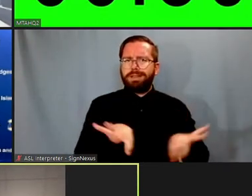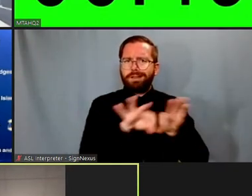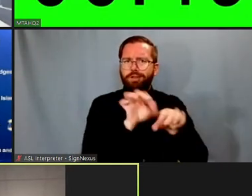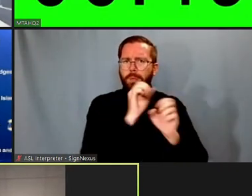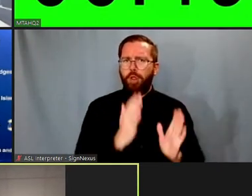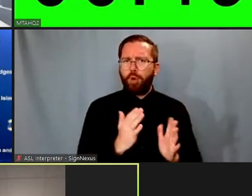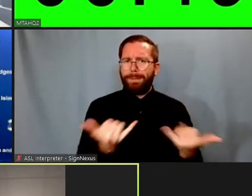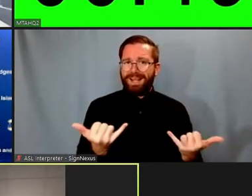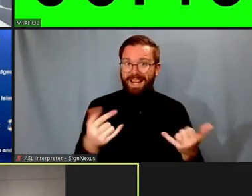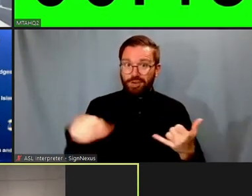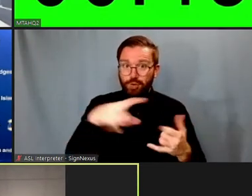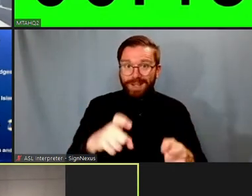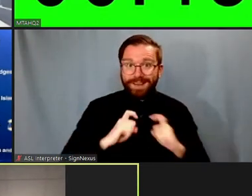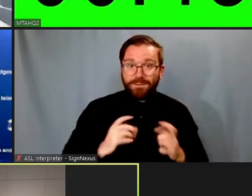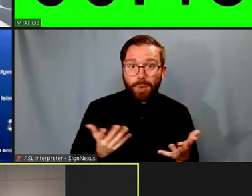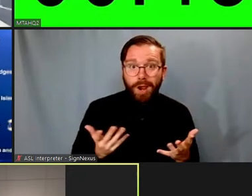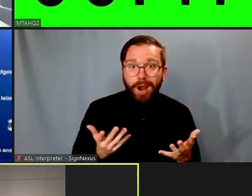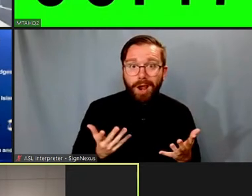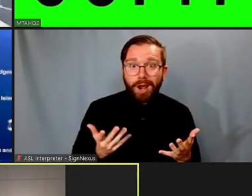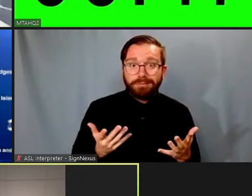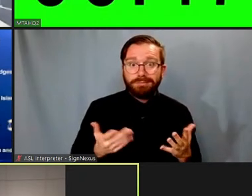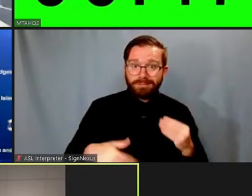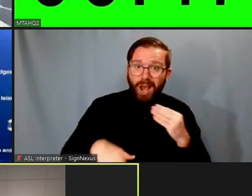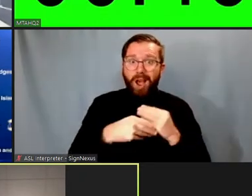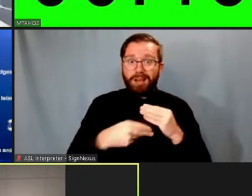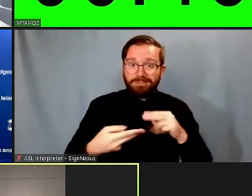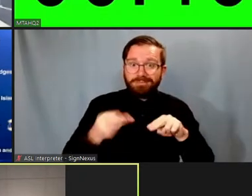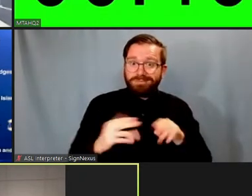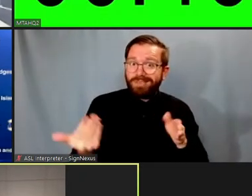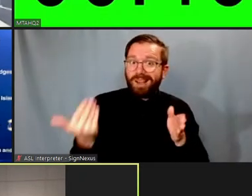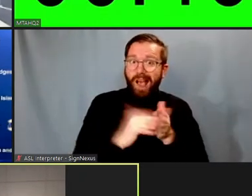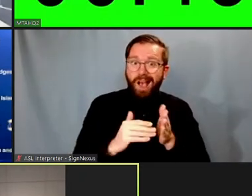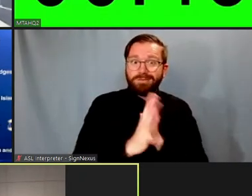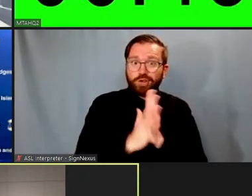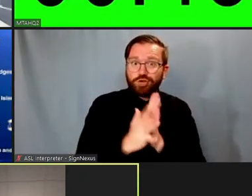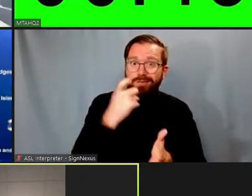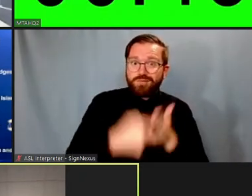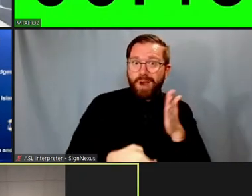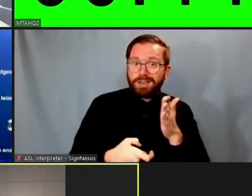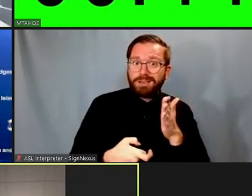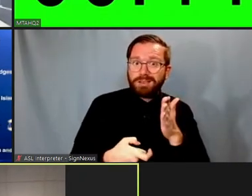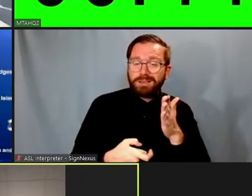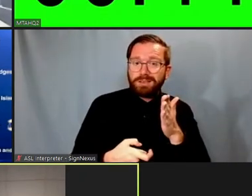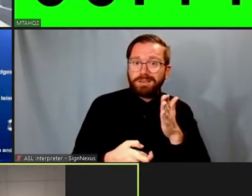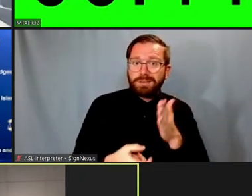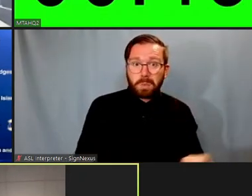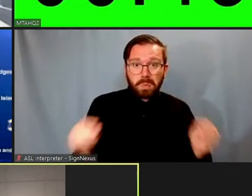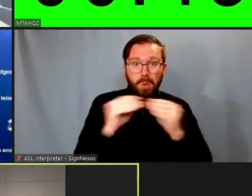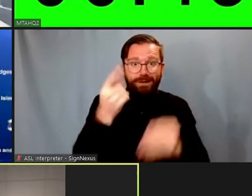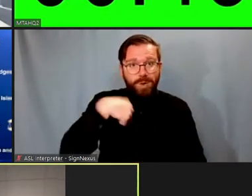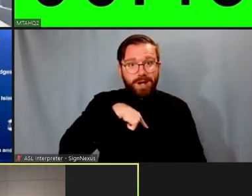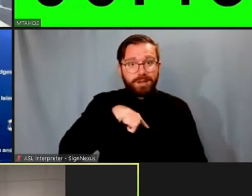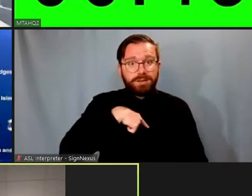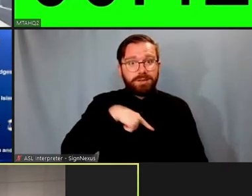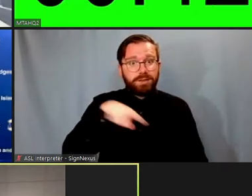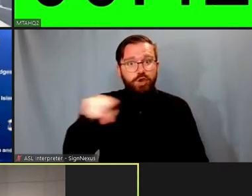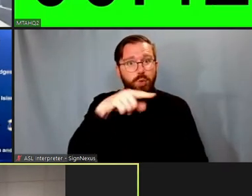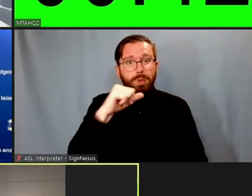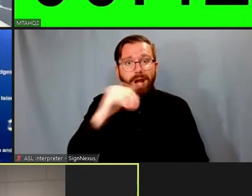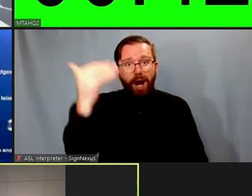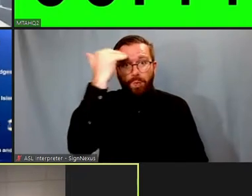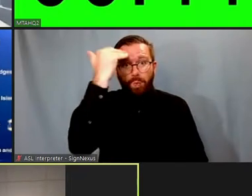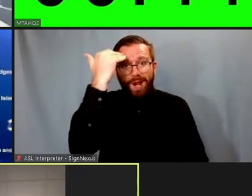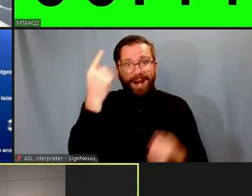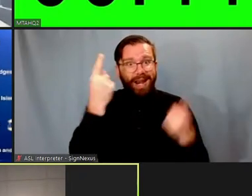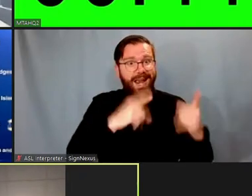return we're getting another congestion pricing to come over overhead are we not aware are we oblivious of what our inflation rates are